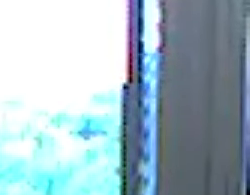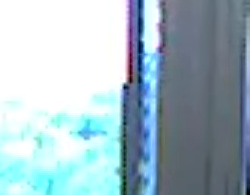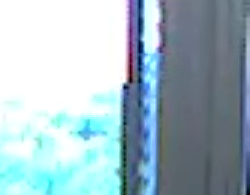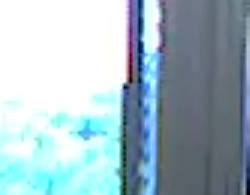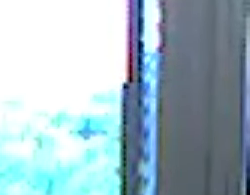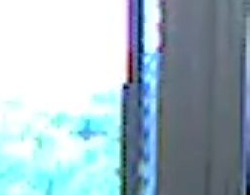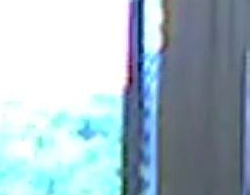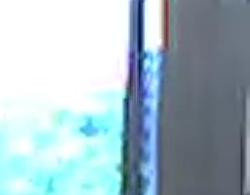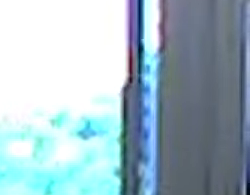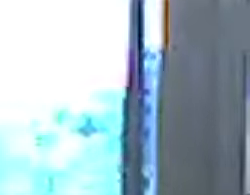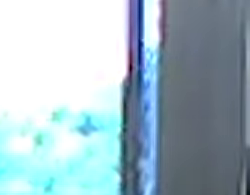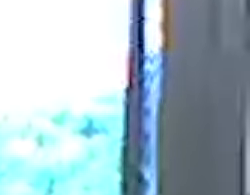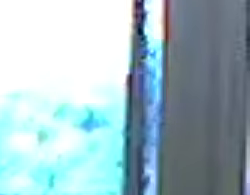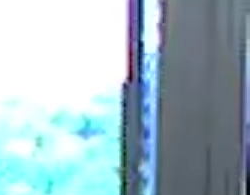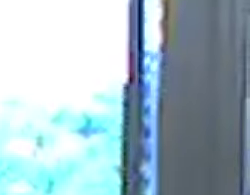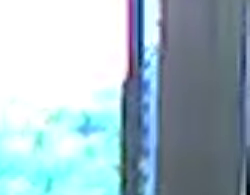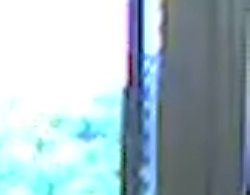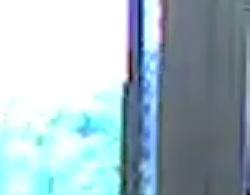Okay.